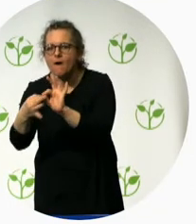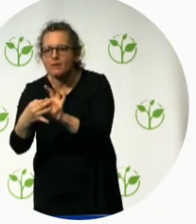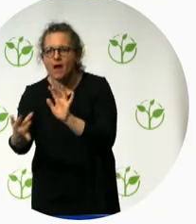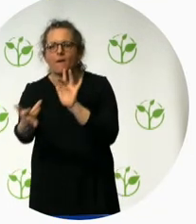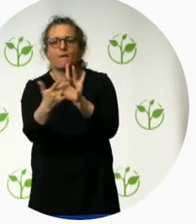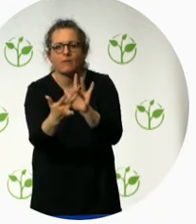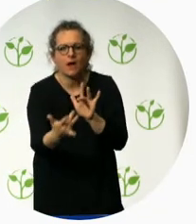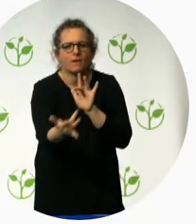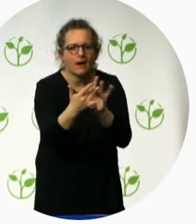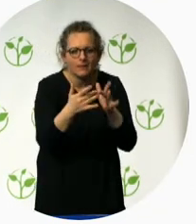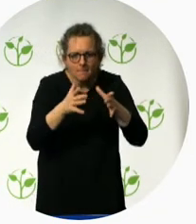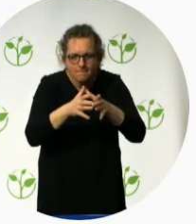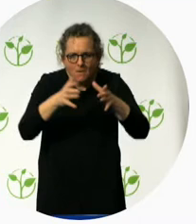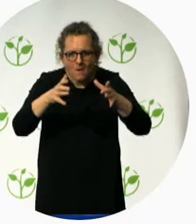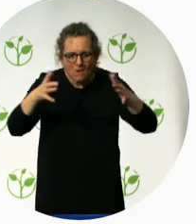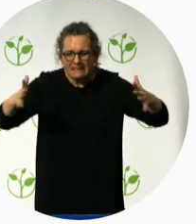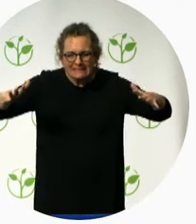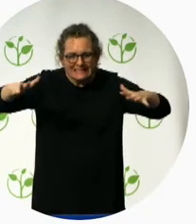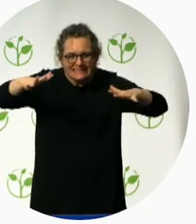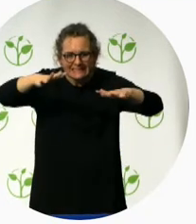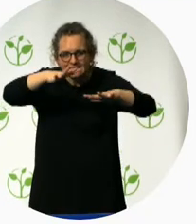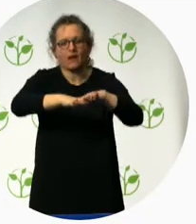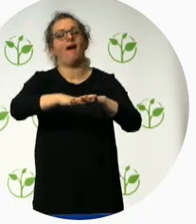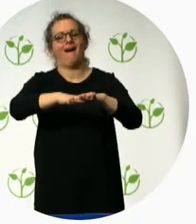Challenge of the project, sorry.